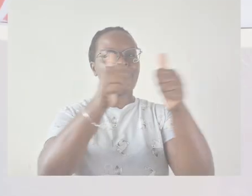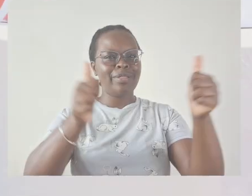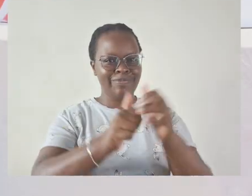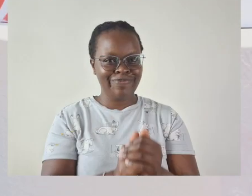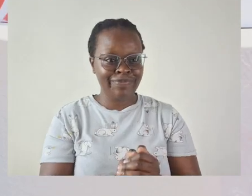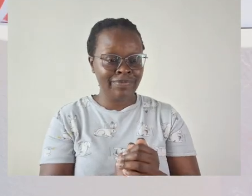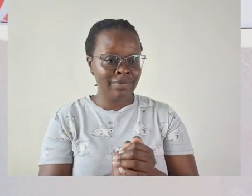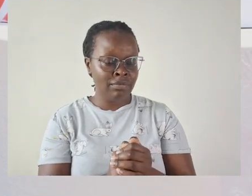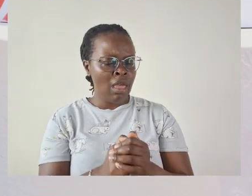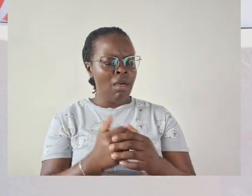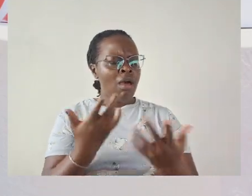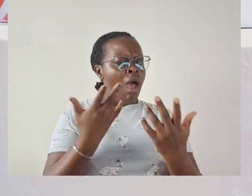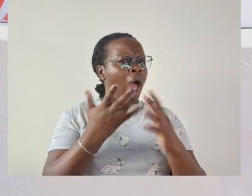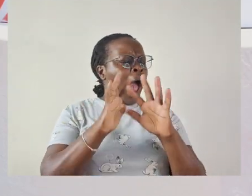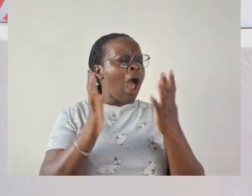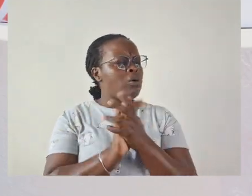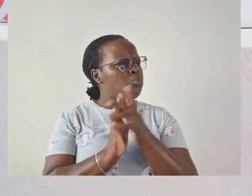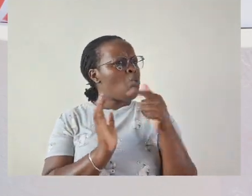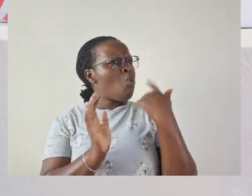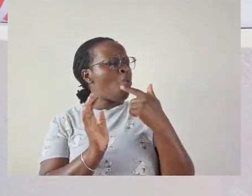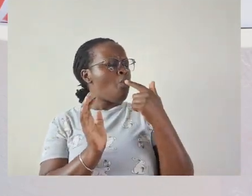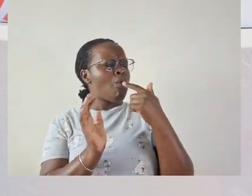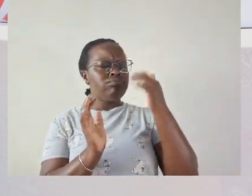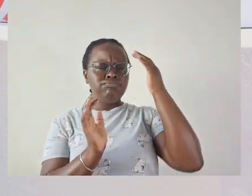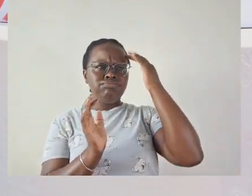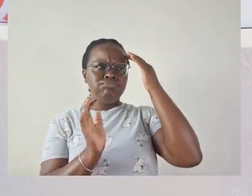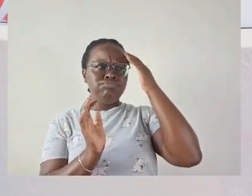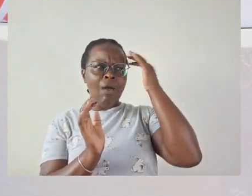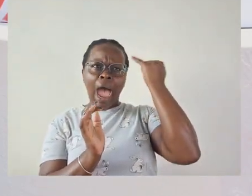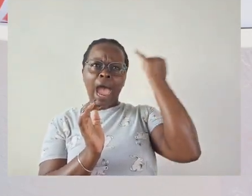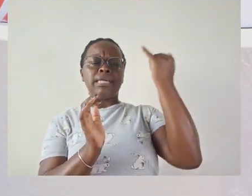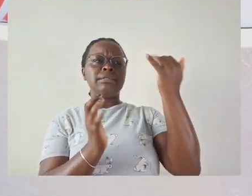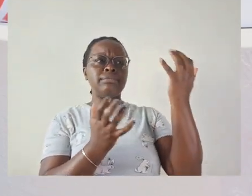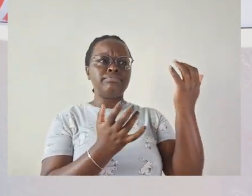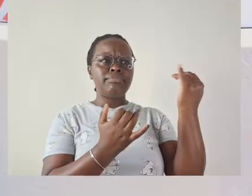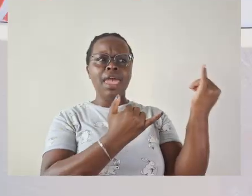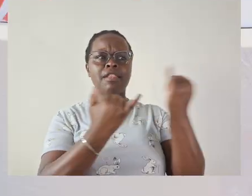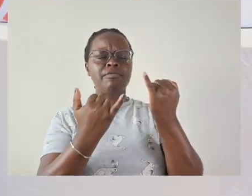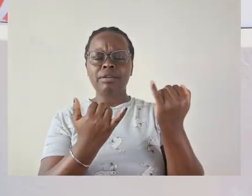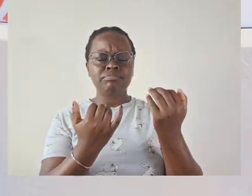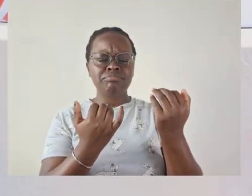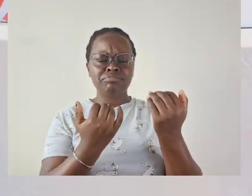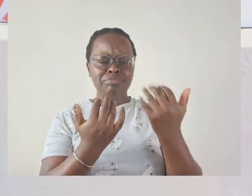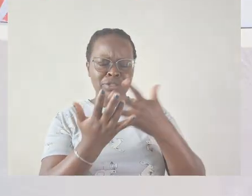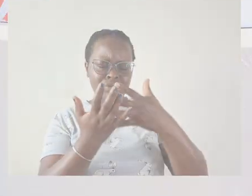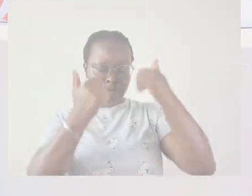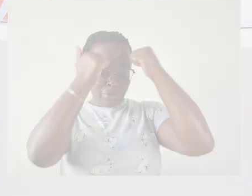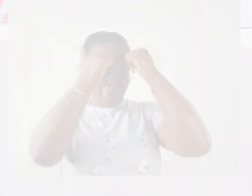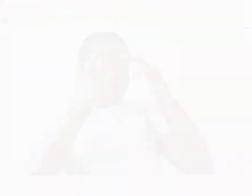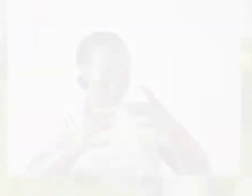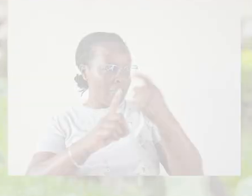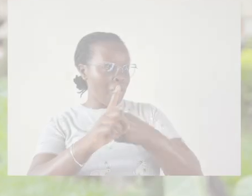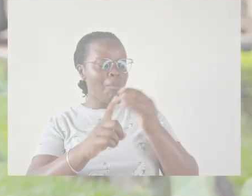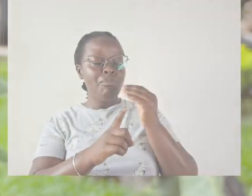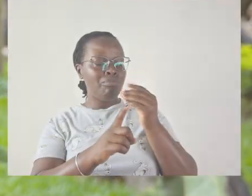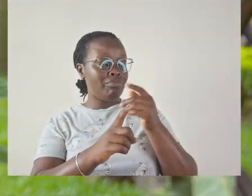So, how did all this come together? What actually sparked this bold move to put students at the head of policy design? For that, let's speak